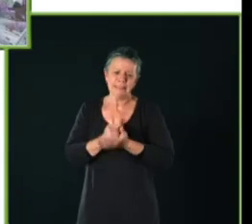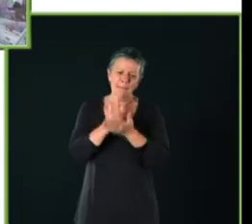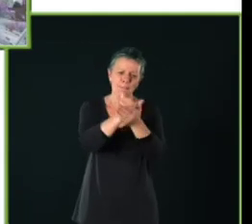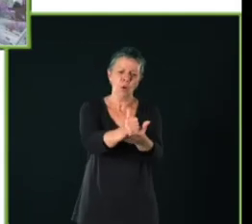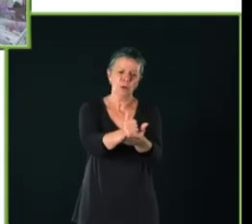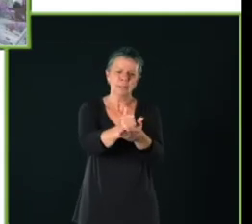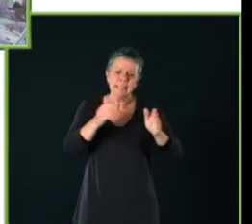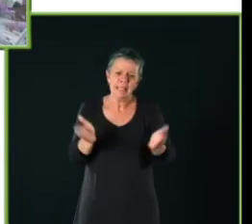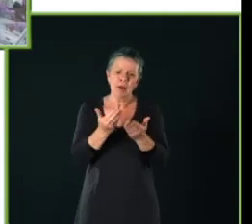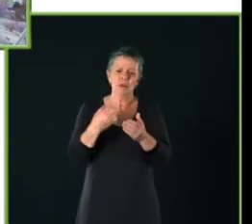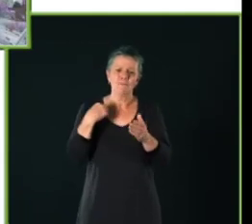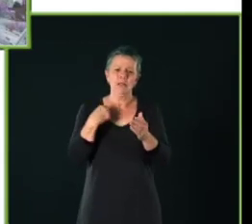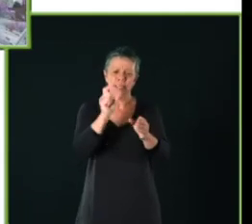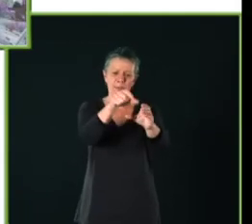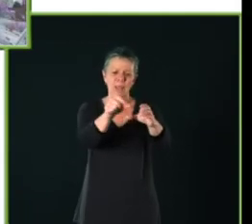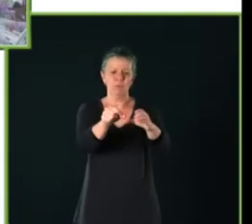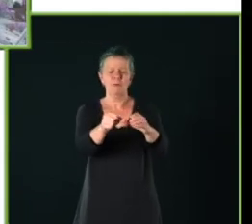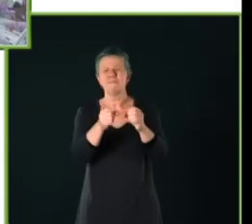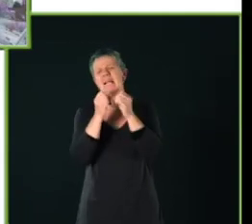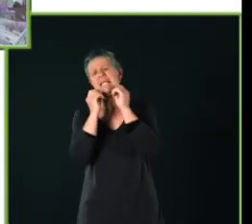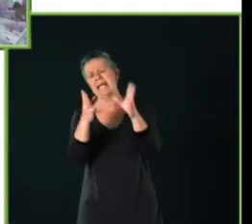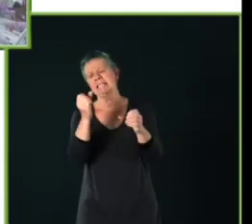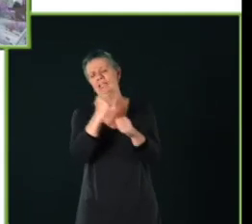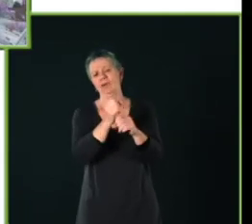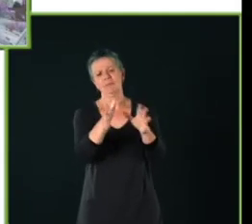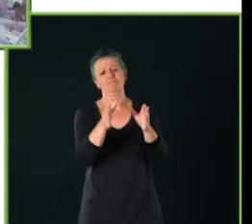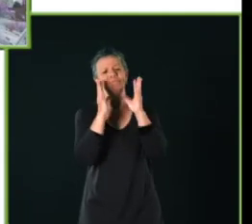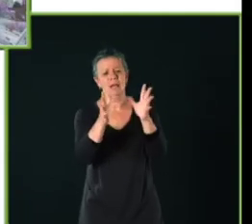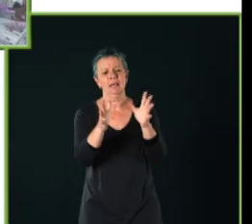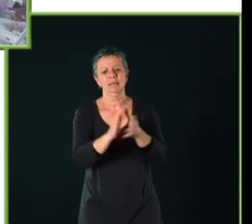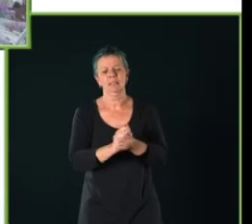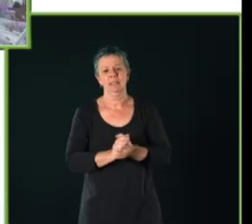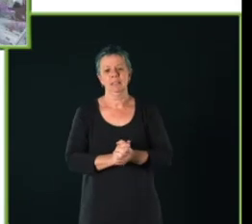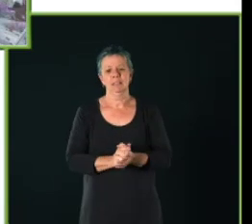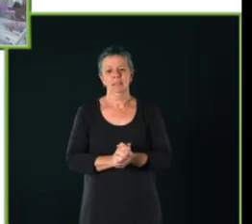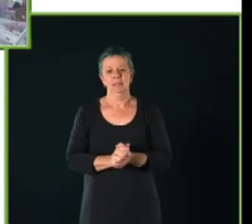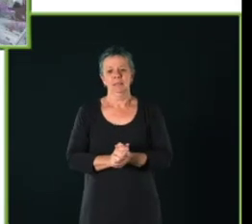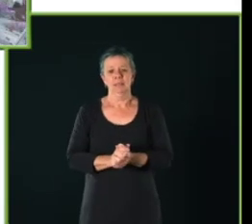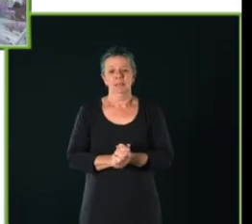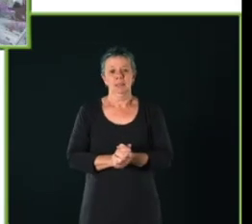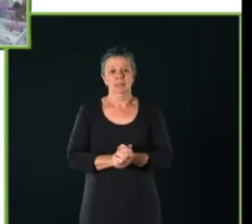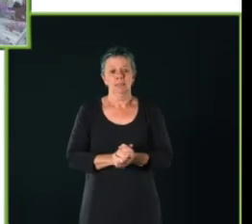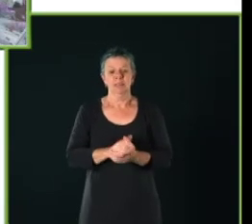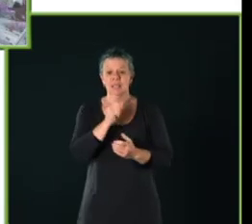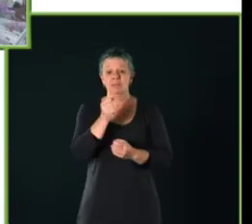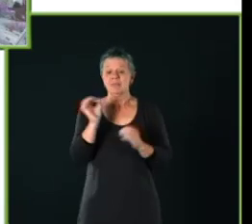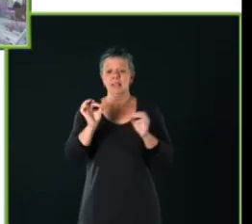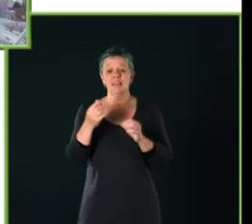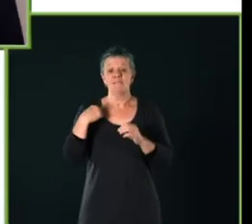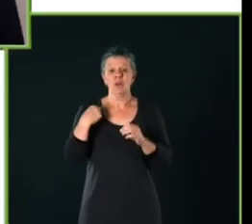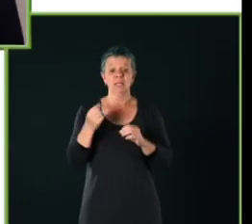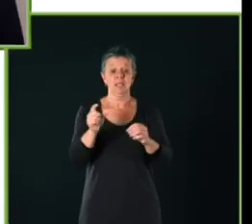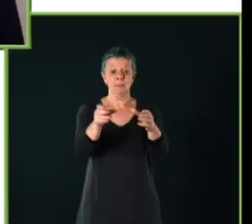to do it. They do an absolutely fantastic job. In my view, the country would probably fall over if we didn't have the